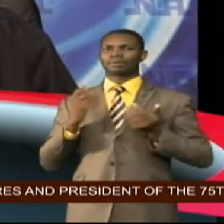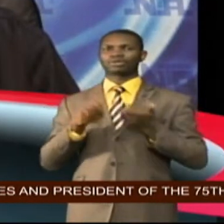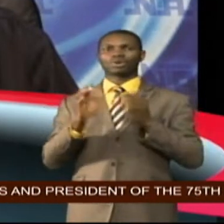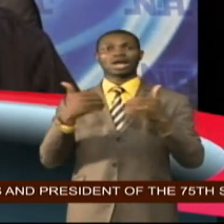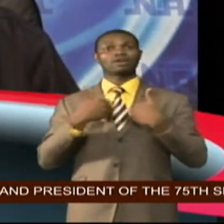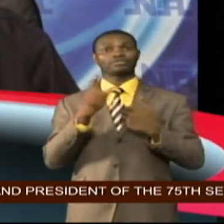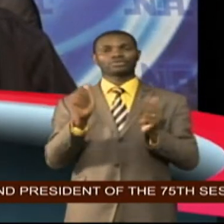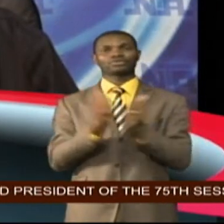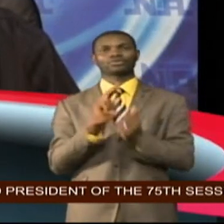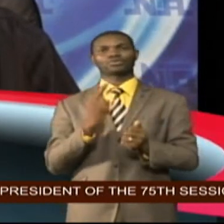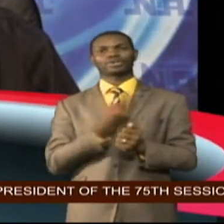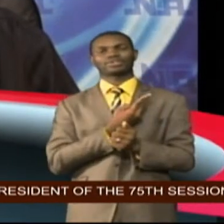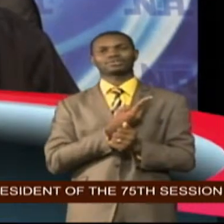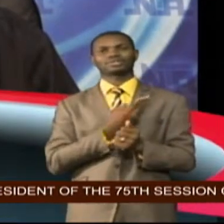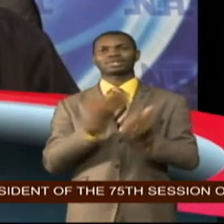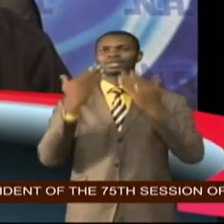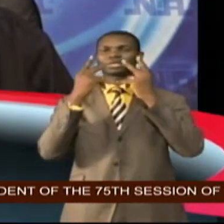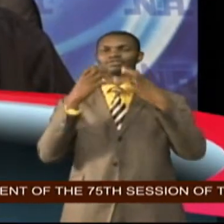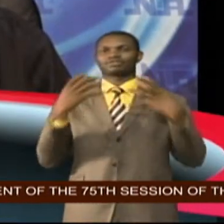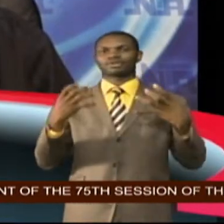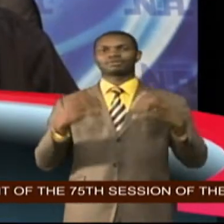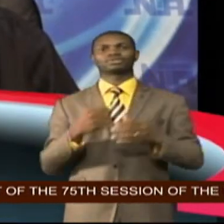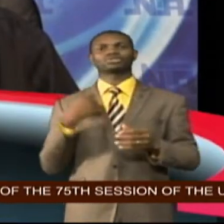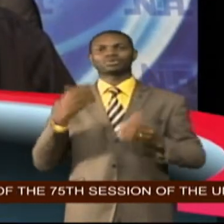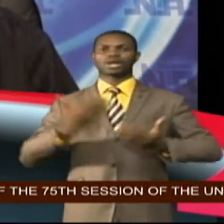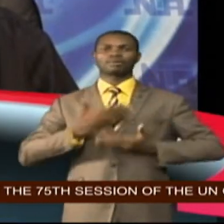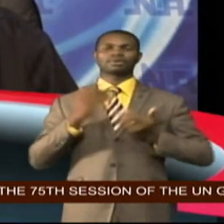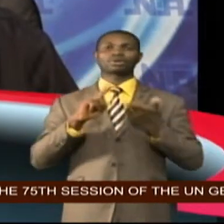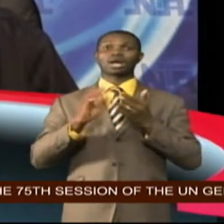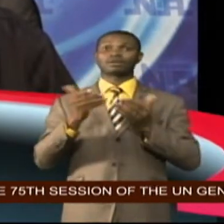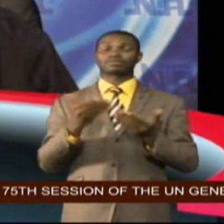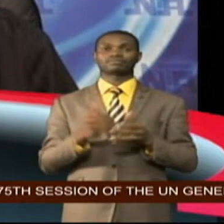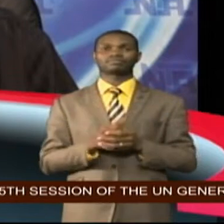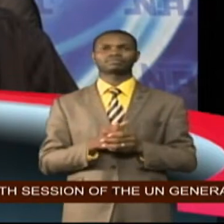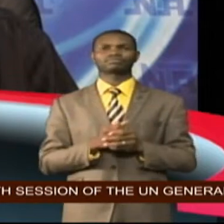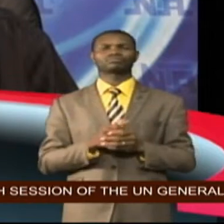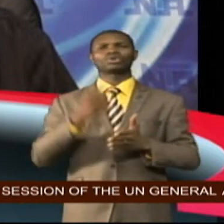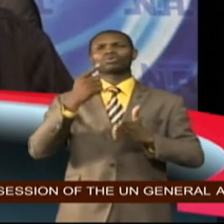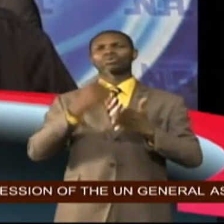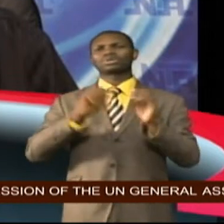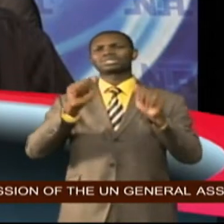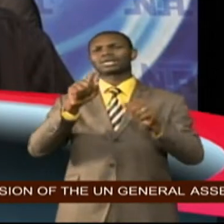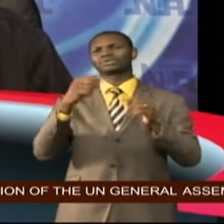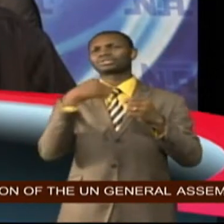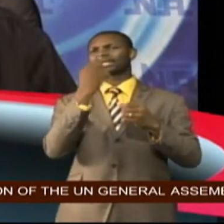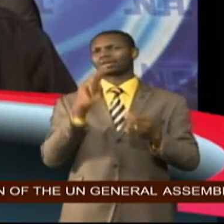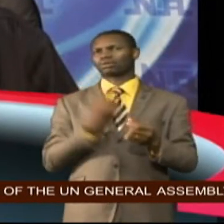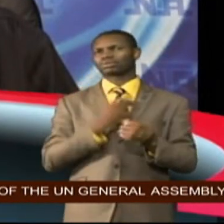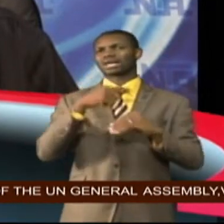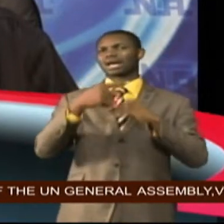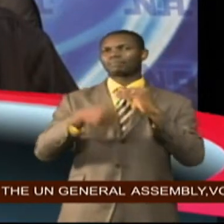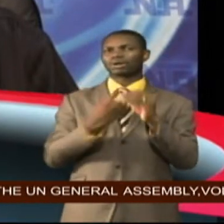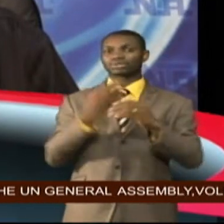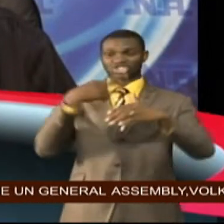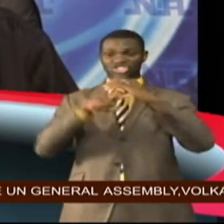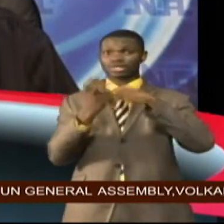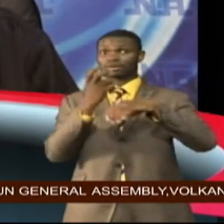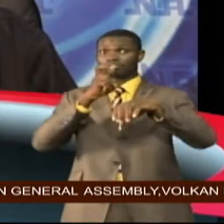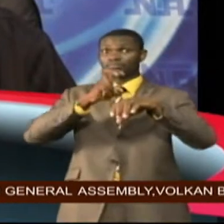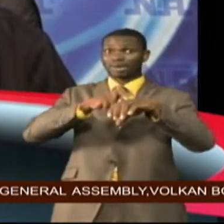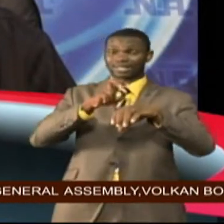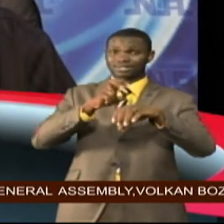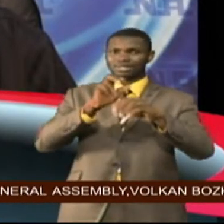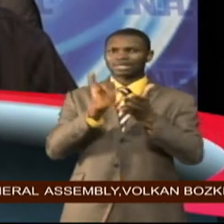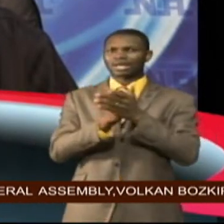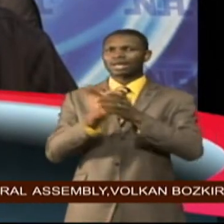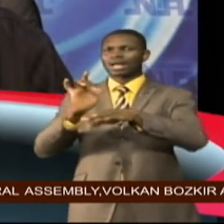studio. Thank you. Nice to have me. All right, what can you tell us about snake bite as a public